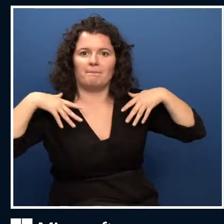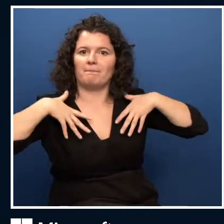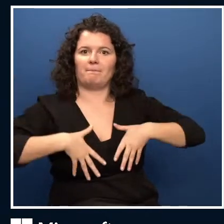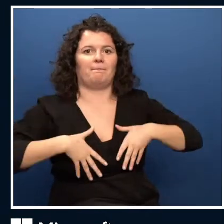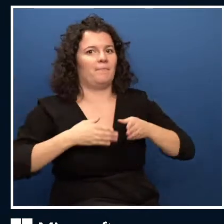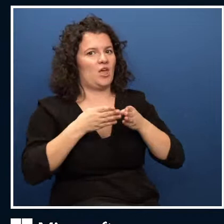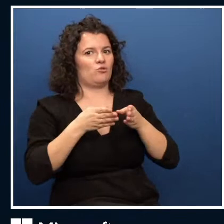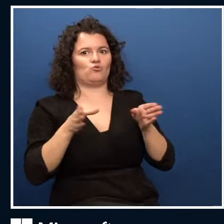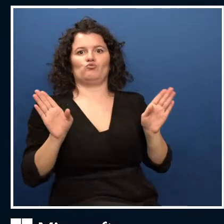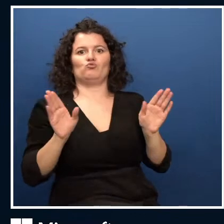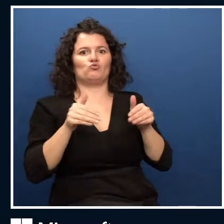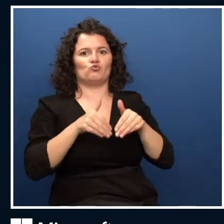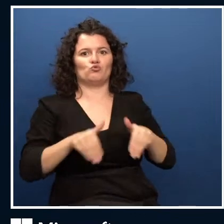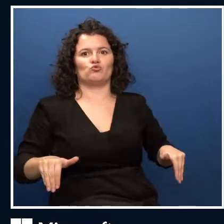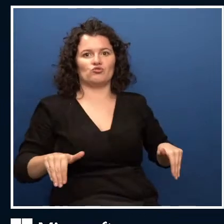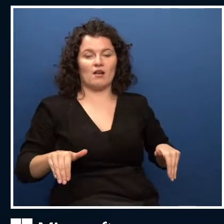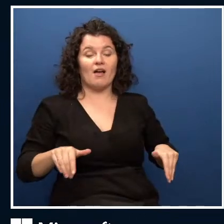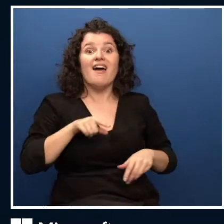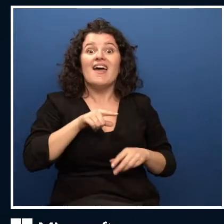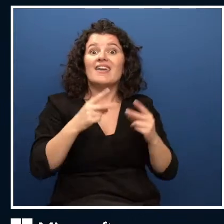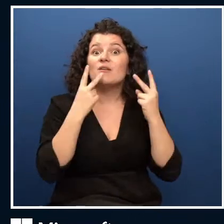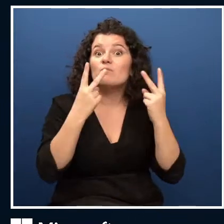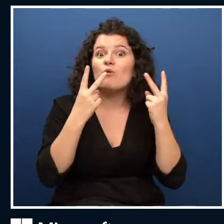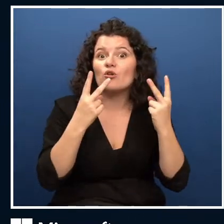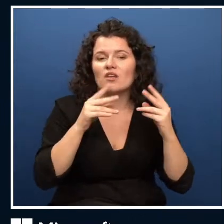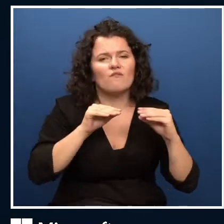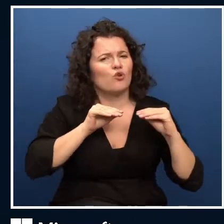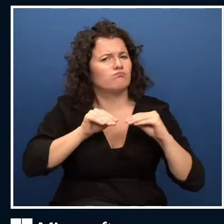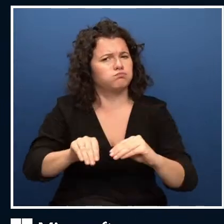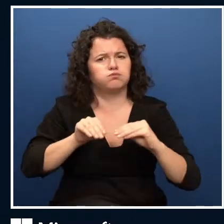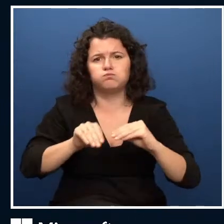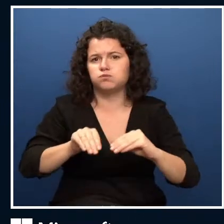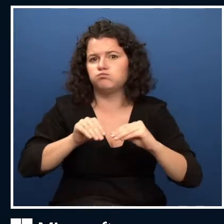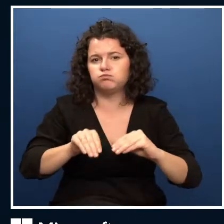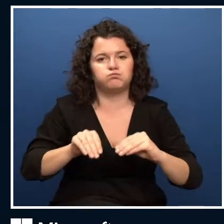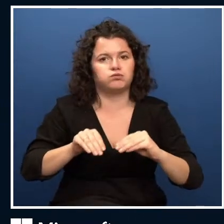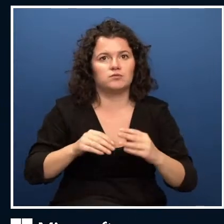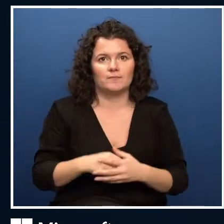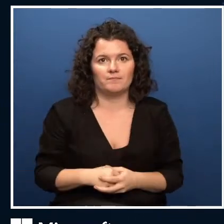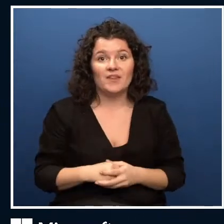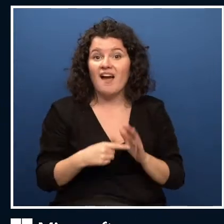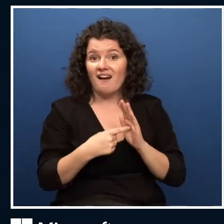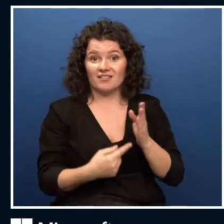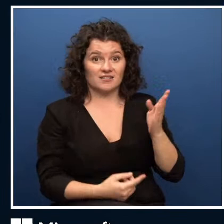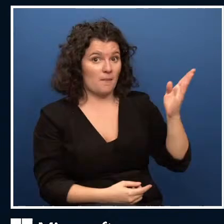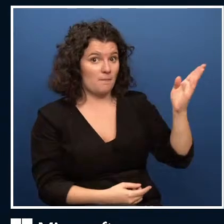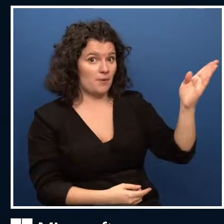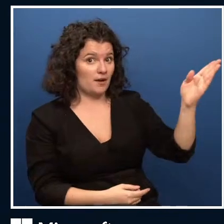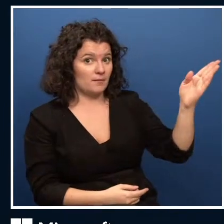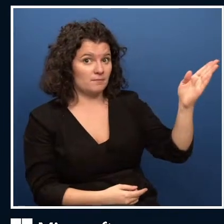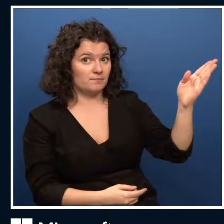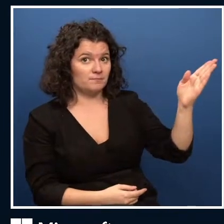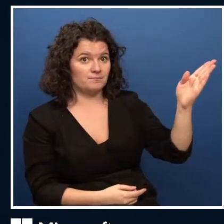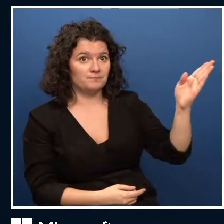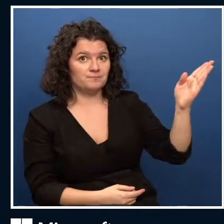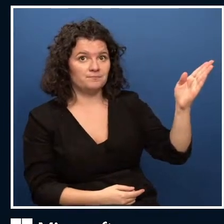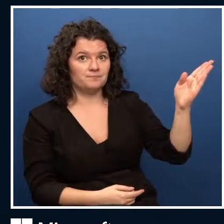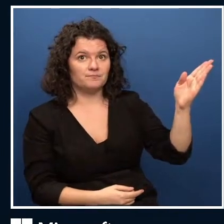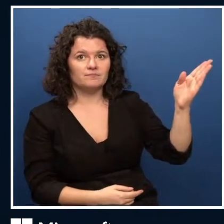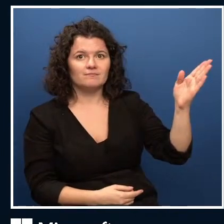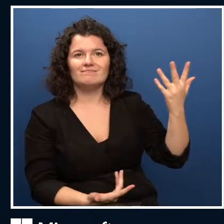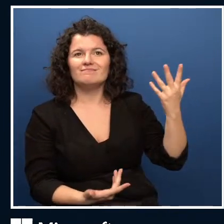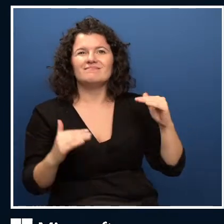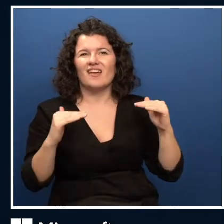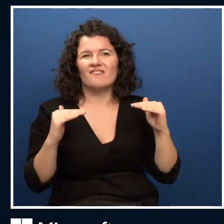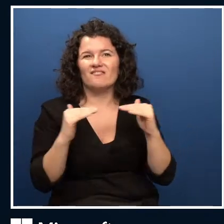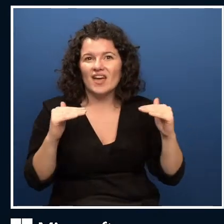production applications. Just a cool little stat showing the number of research papers in a year about fairness in ML. A